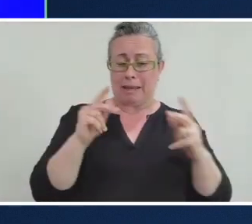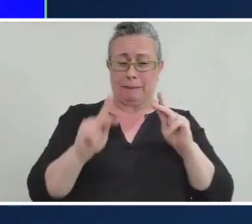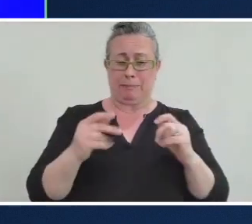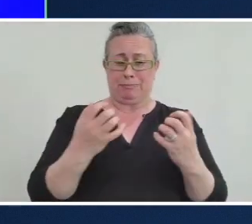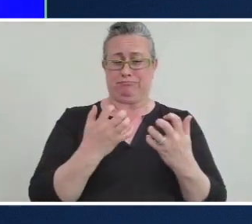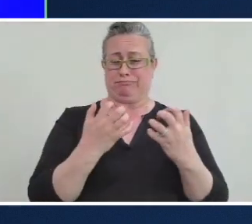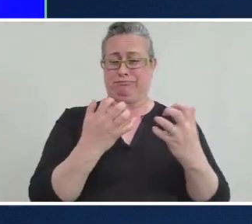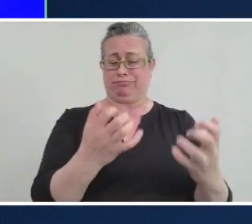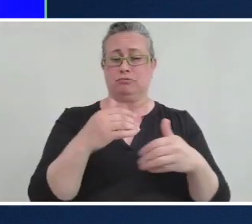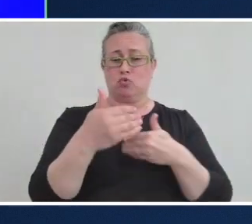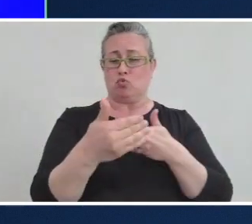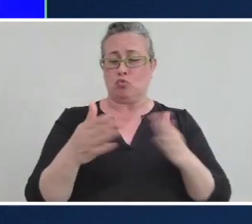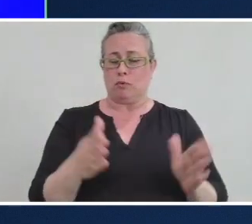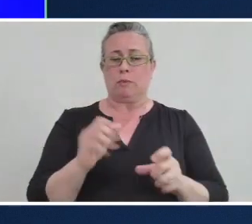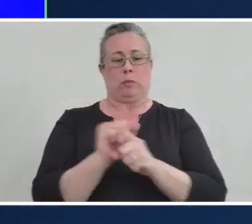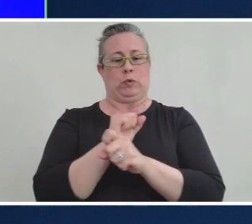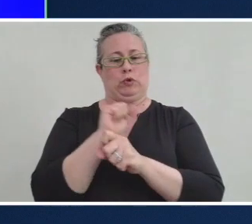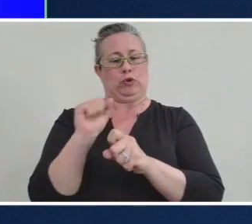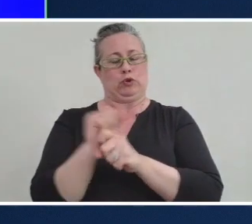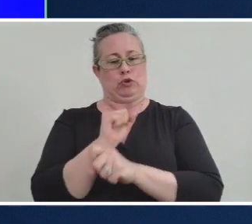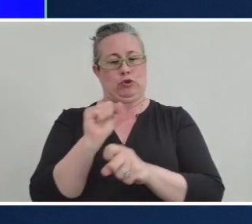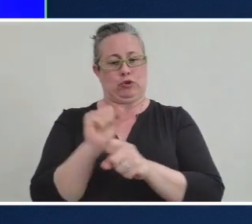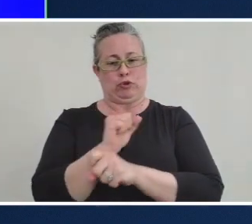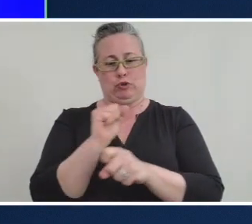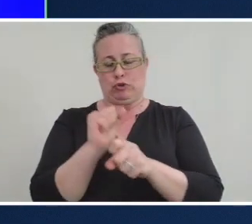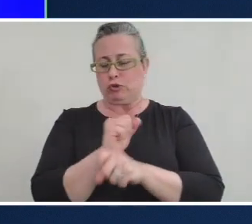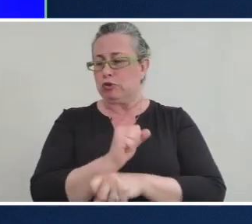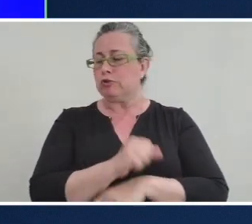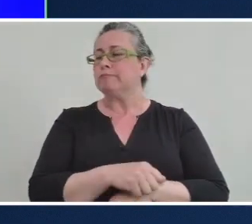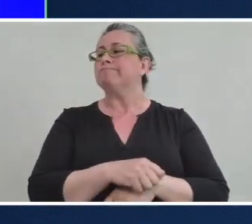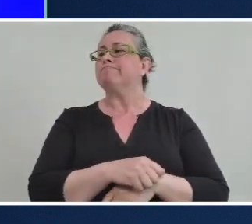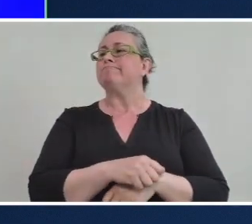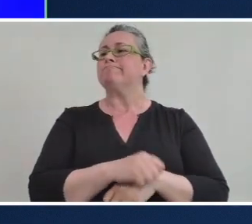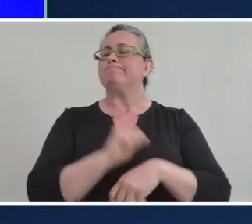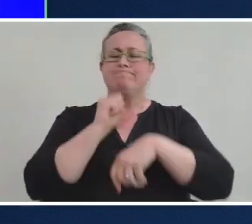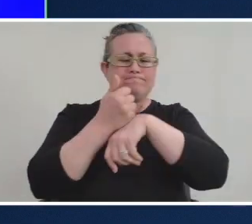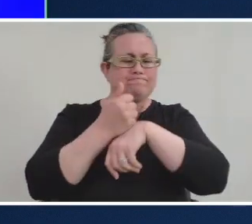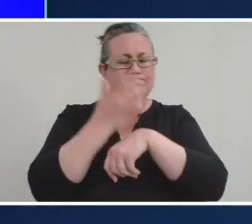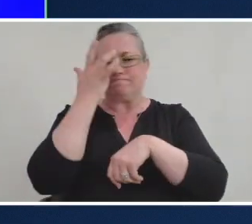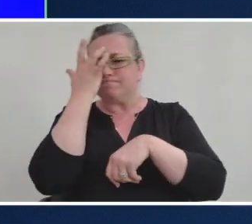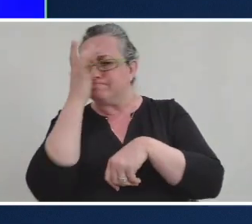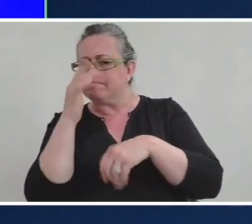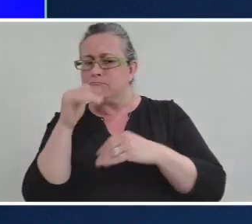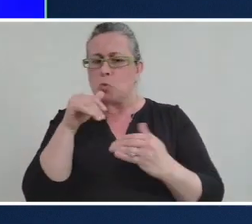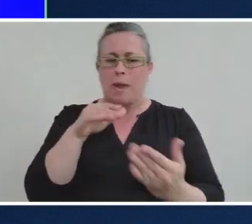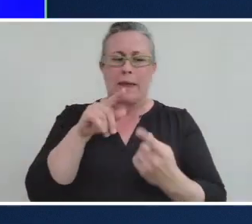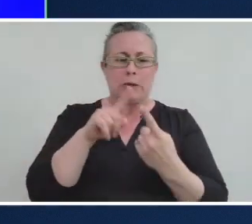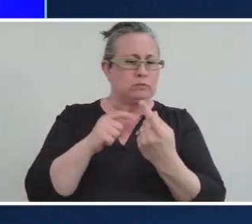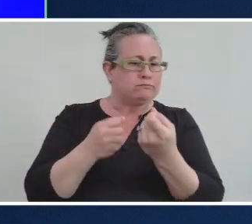working in smart and clever ways to be supporting